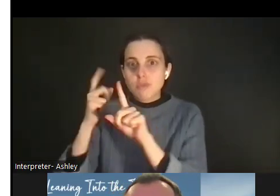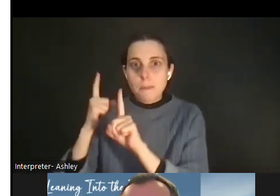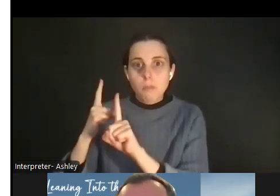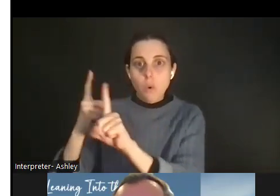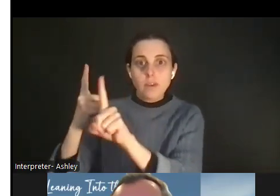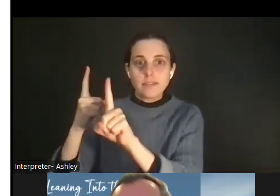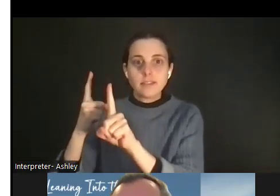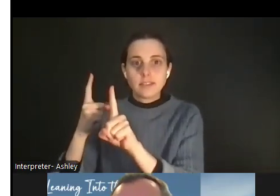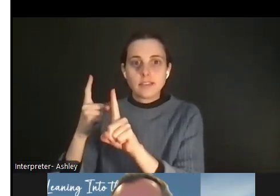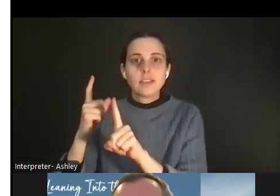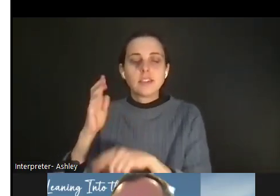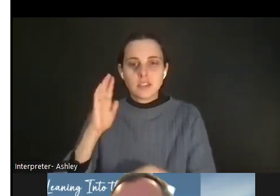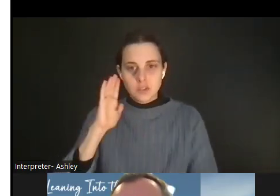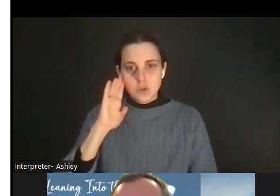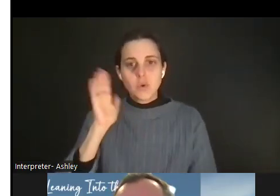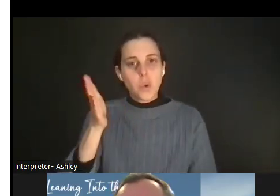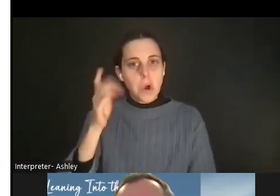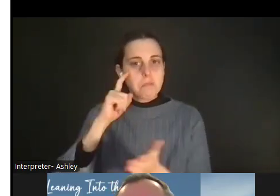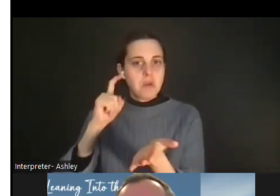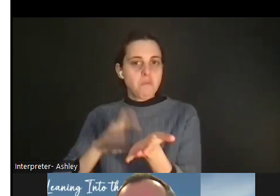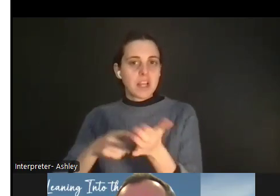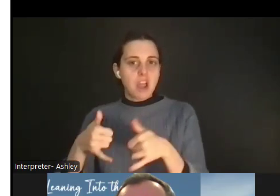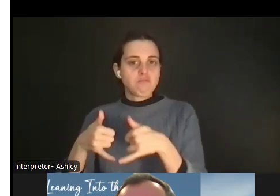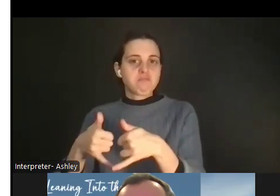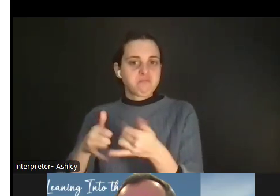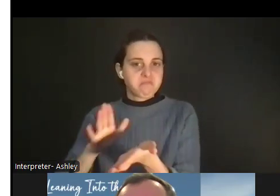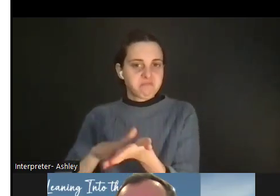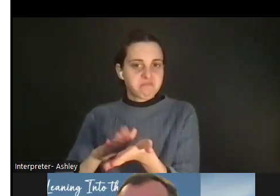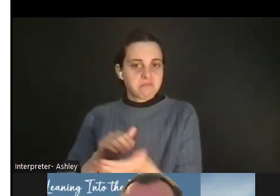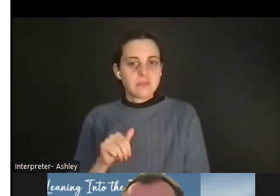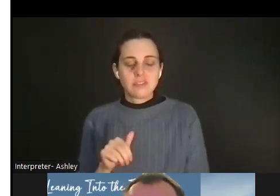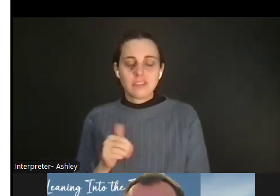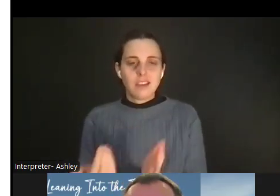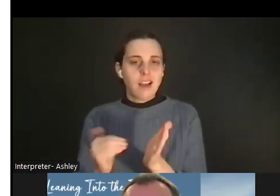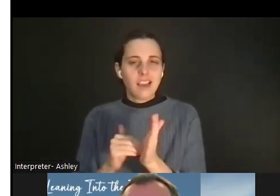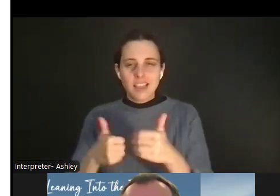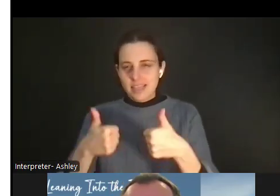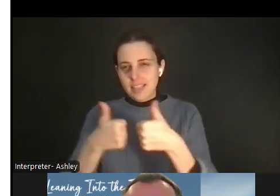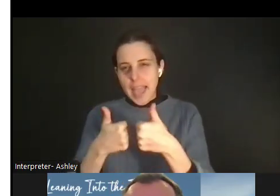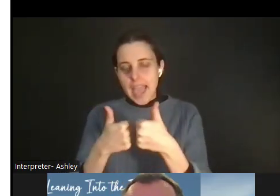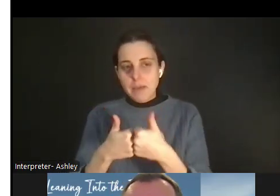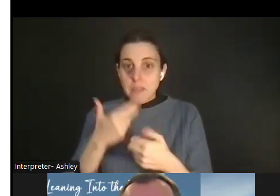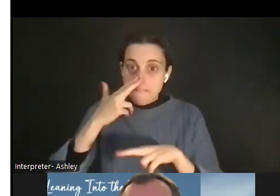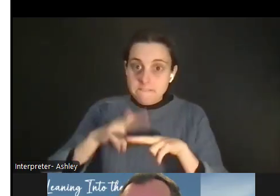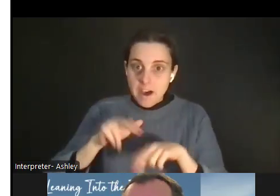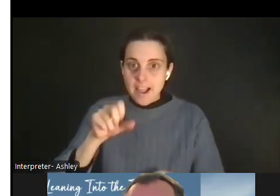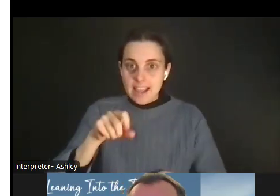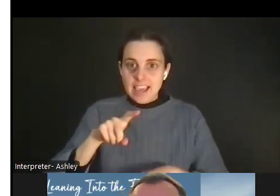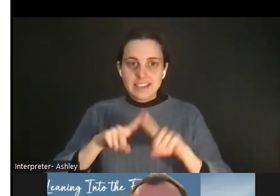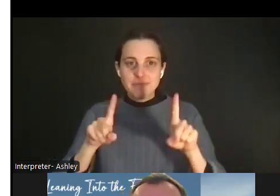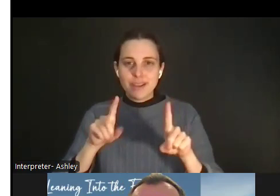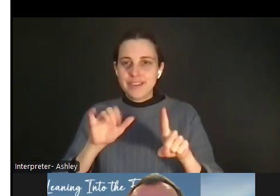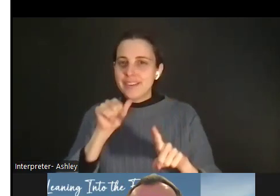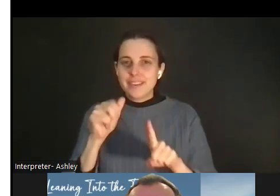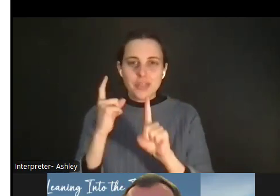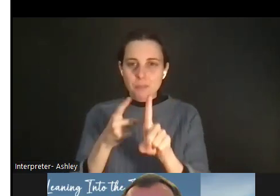and be recognized. But it's not really about the game. The game is great and it's fun, and actually